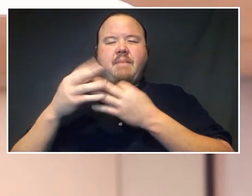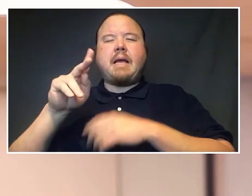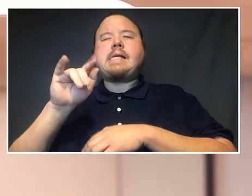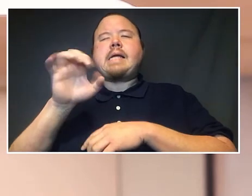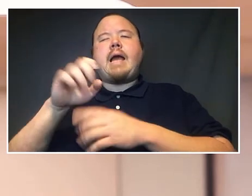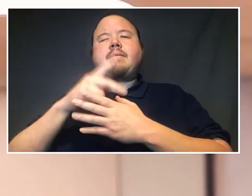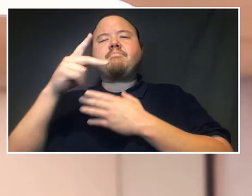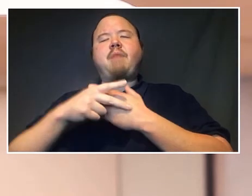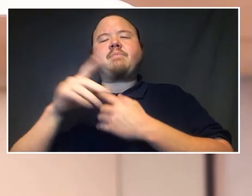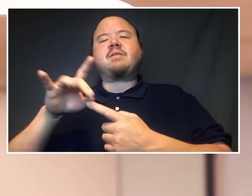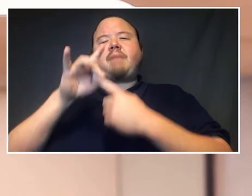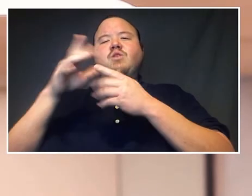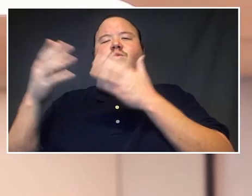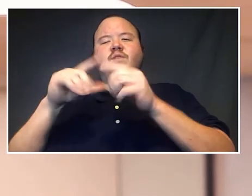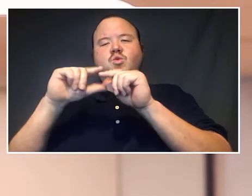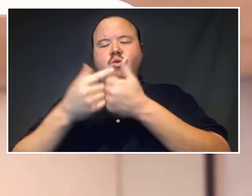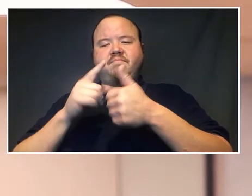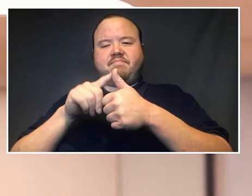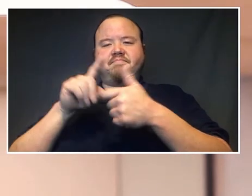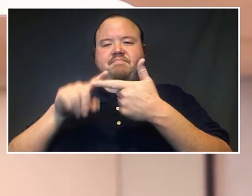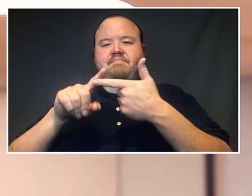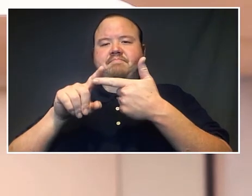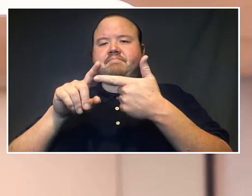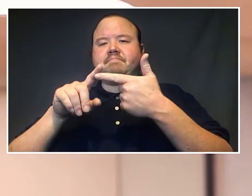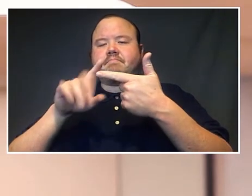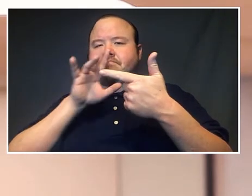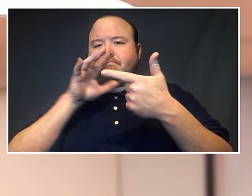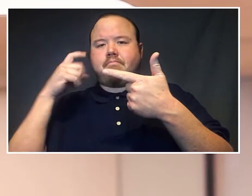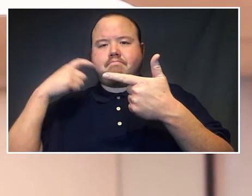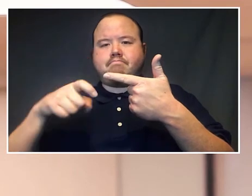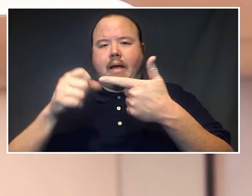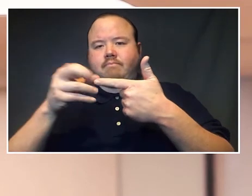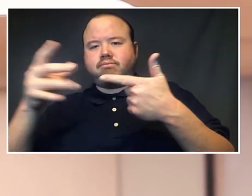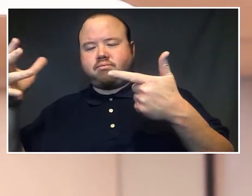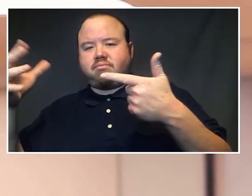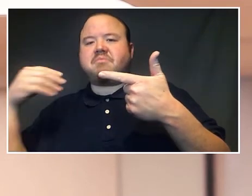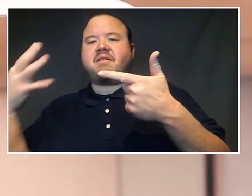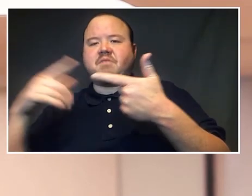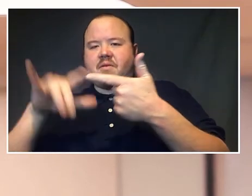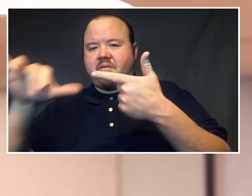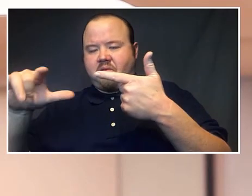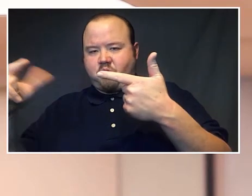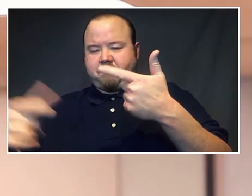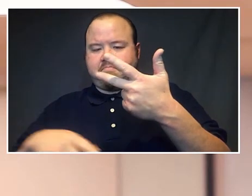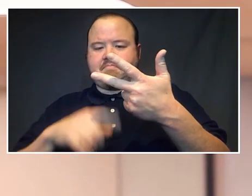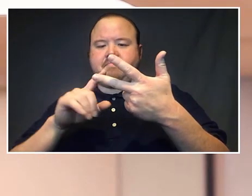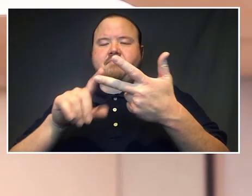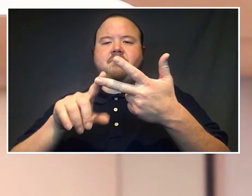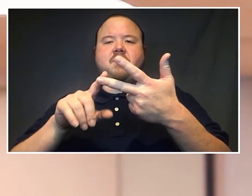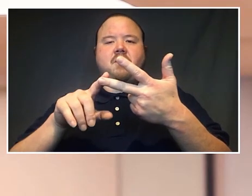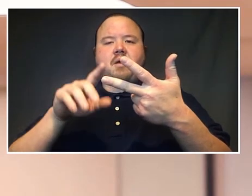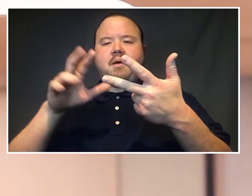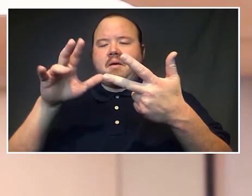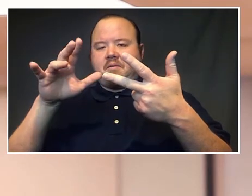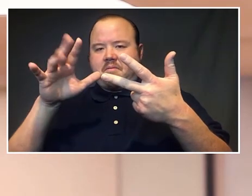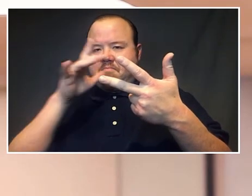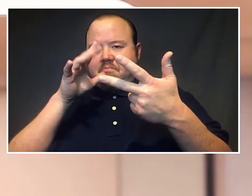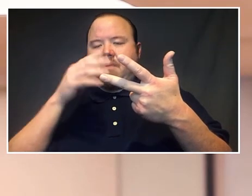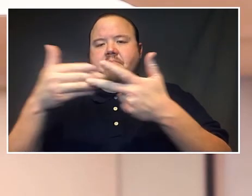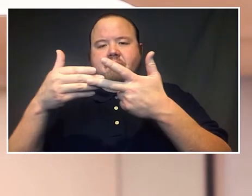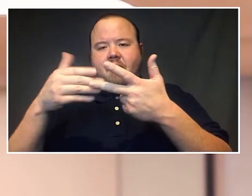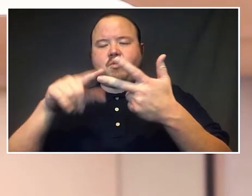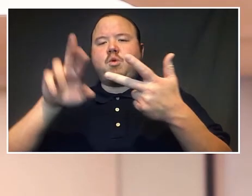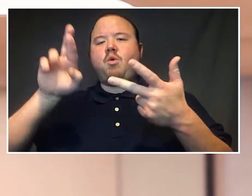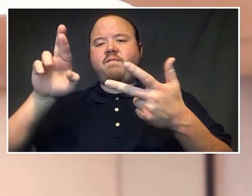the Special Service Group. Promotores de Salud Mental y Bienestar went to Visión y Compromiso, and the Mamás y Bebés program went